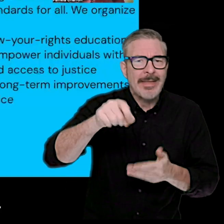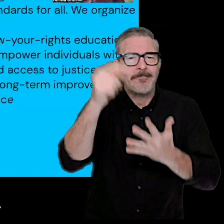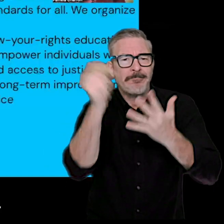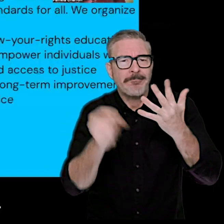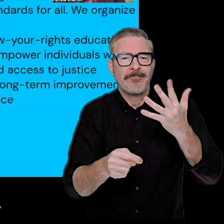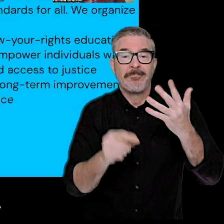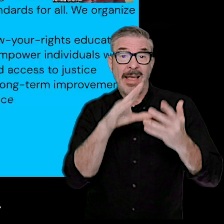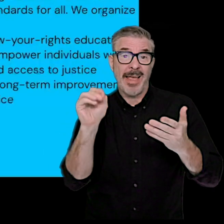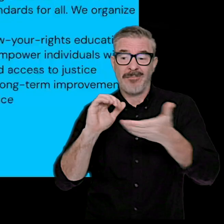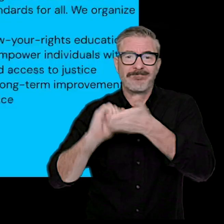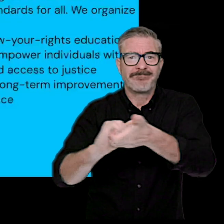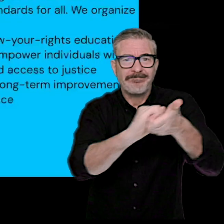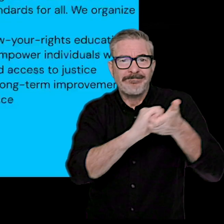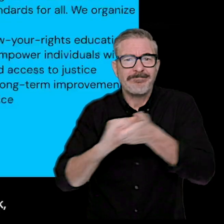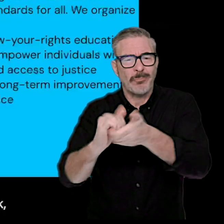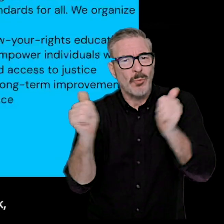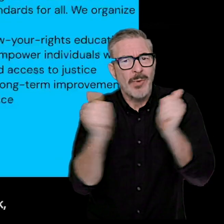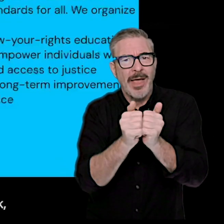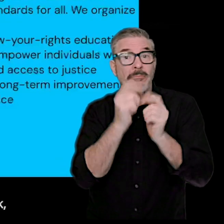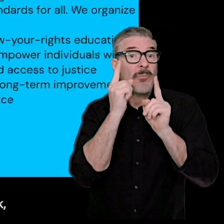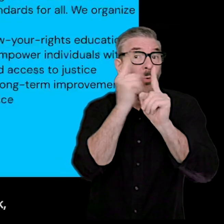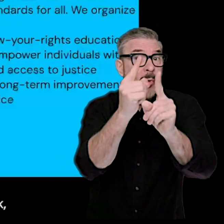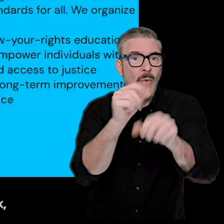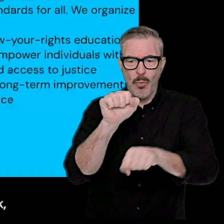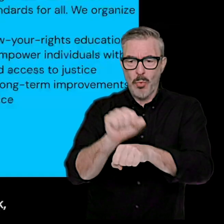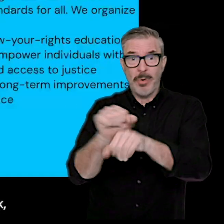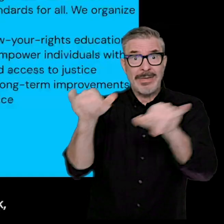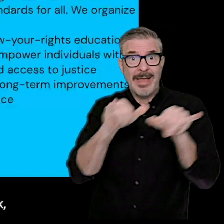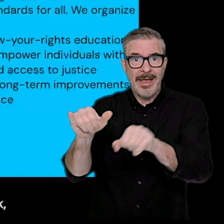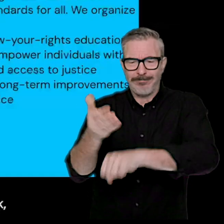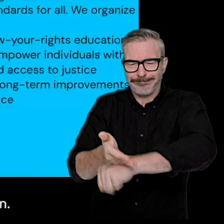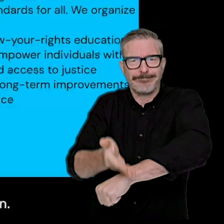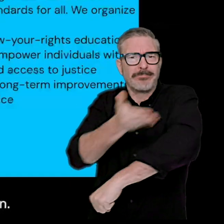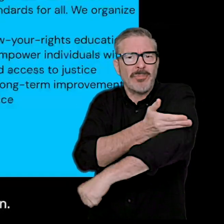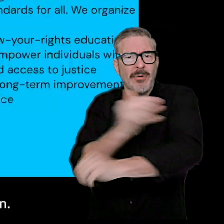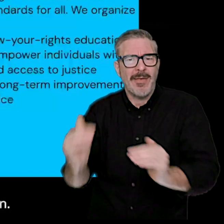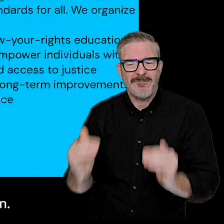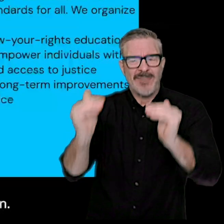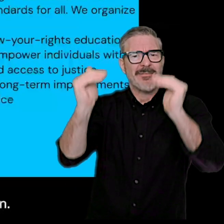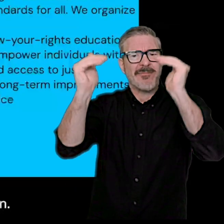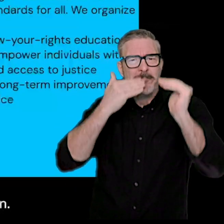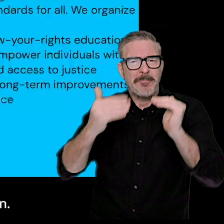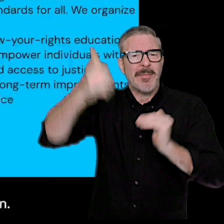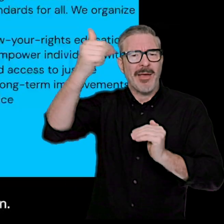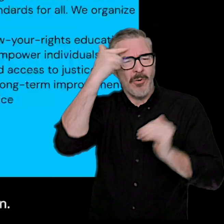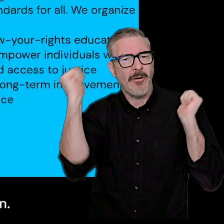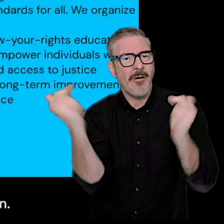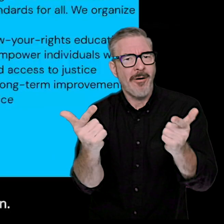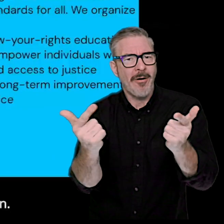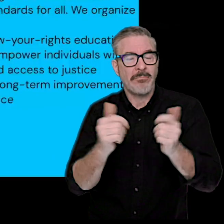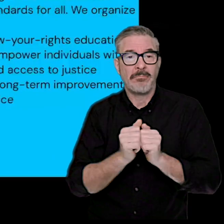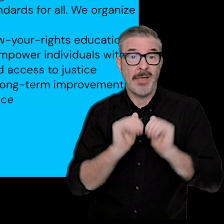improve labor standards for all. We do this through a few key pillars of our work. The first being distribute Know Your Rights